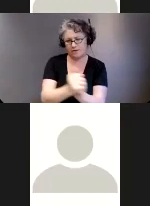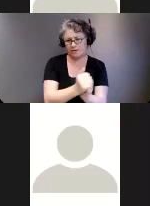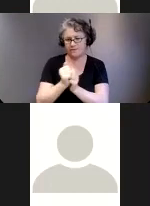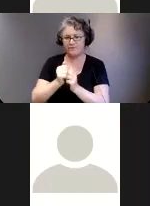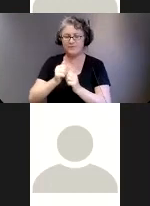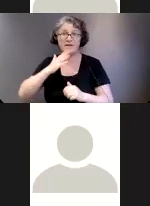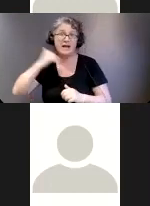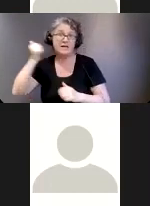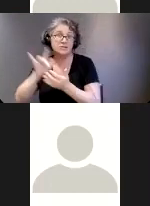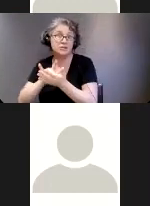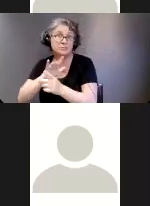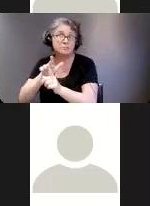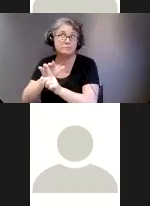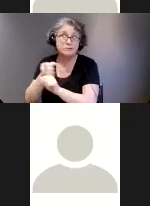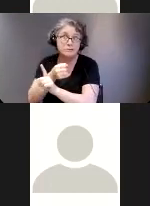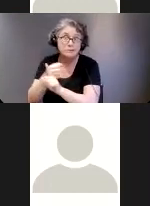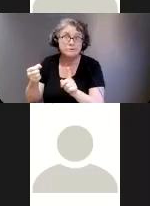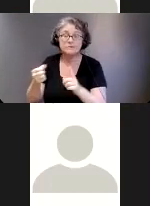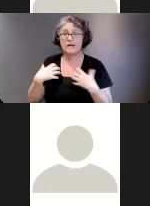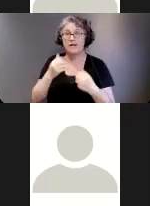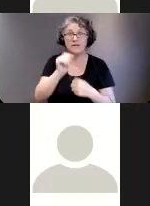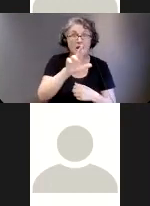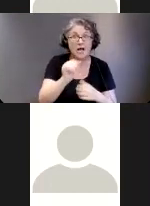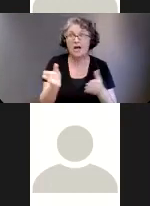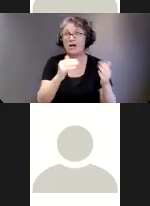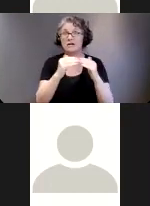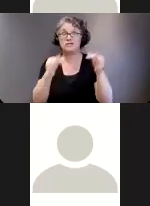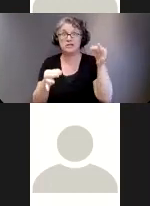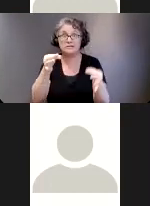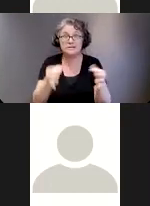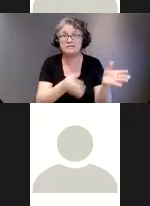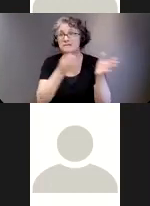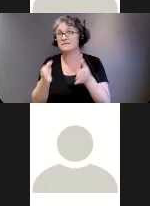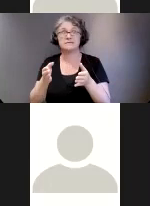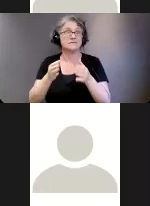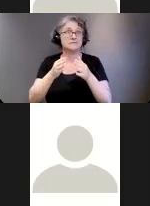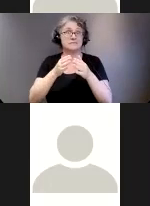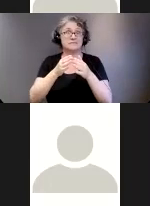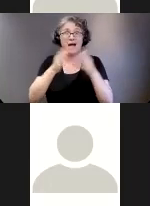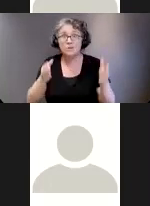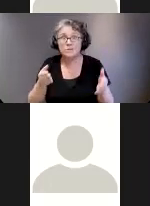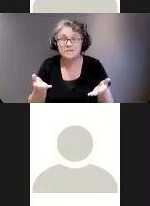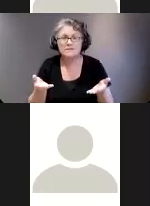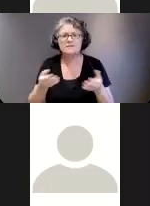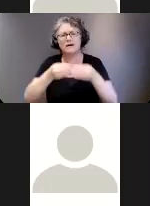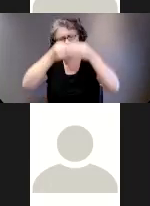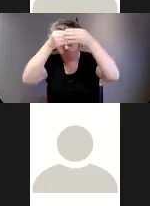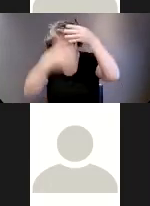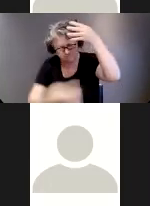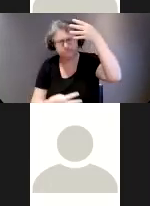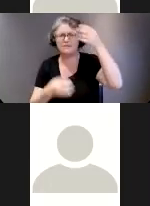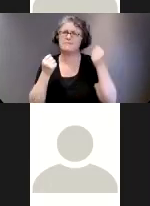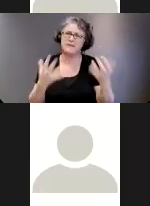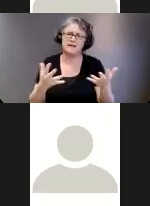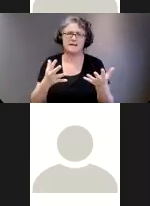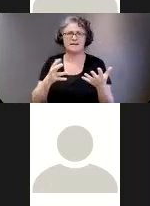elder abuse, healthcare, justice, housing. We know there's more than that, but in particular, those are